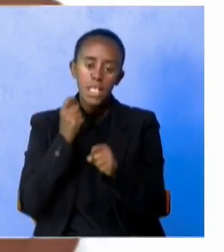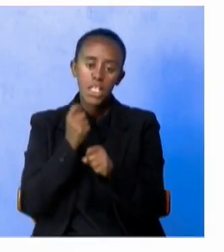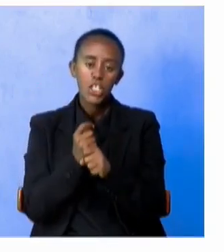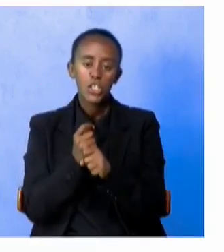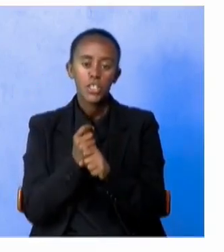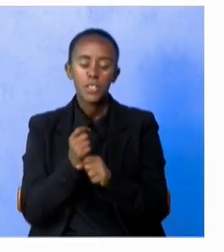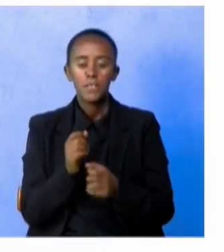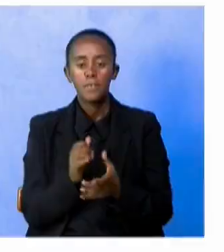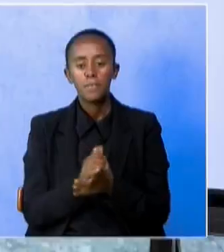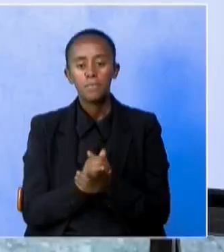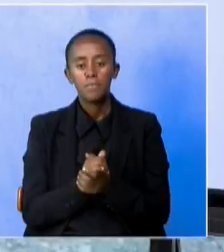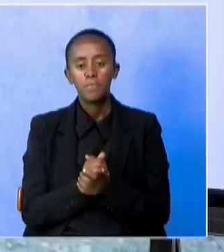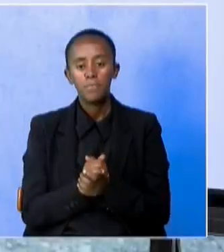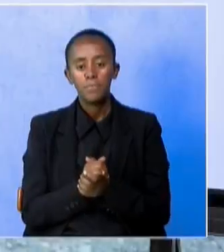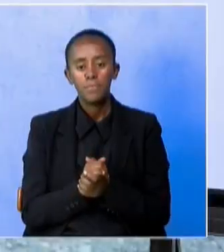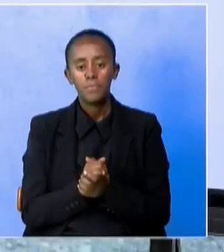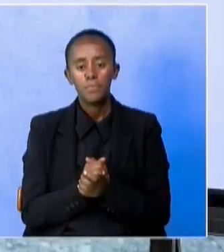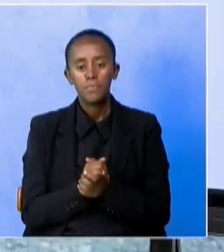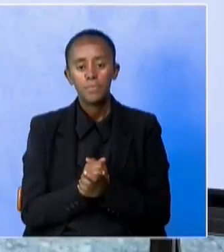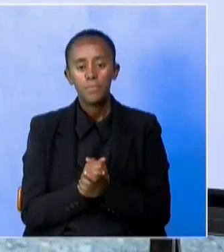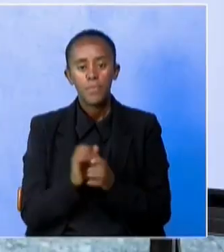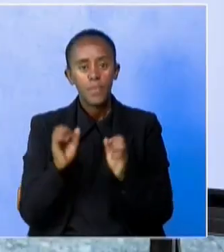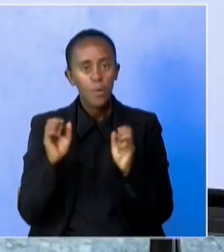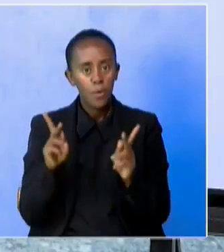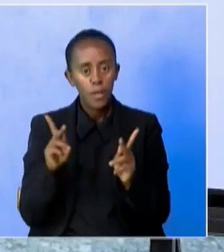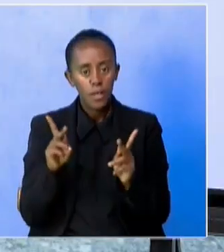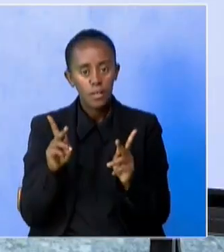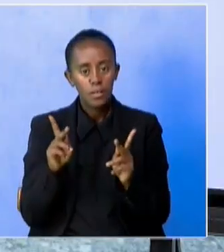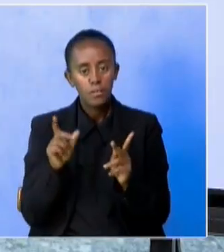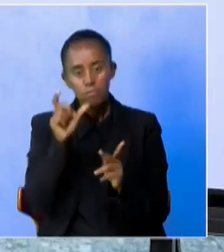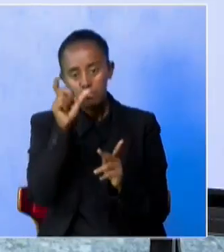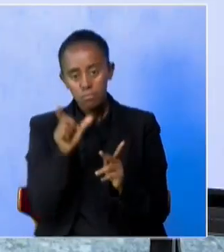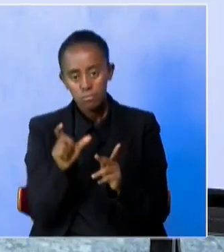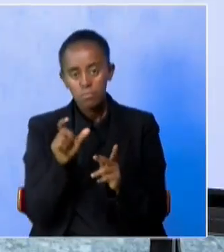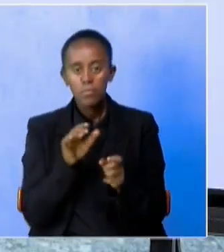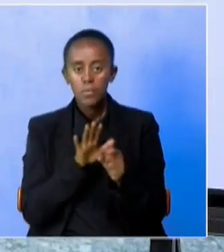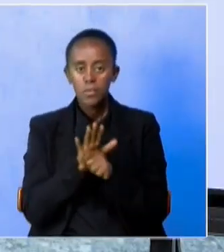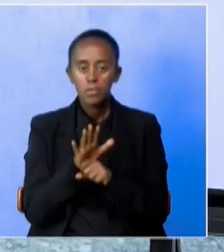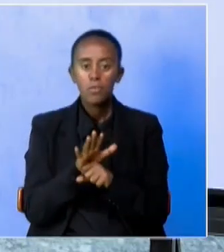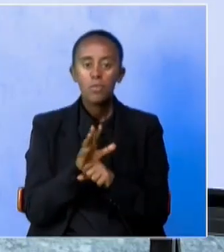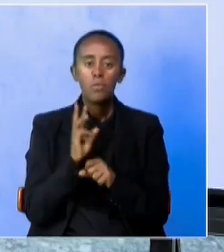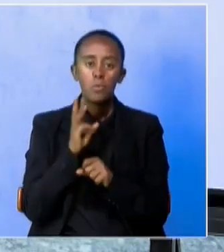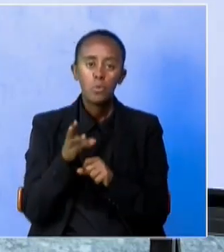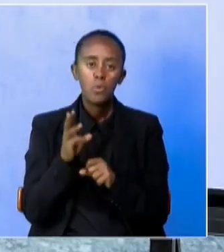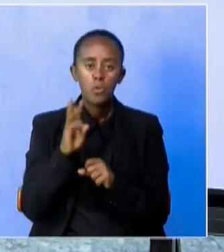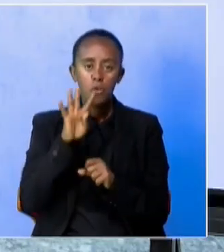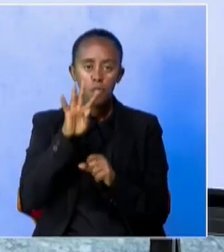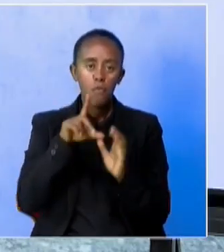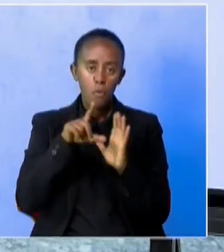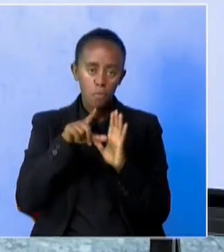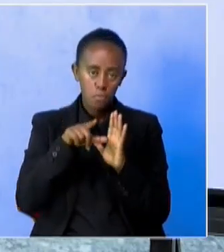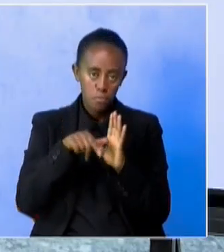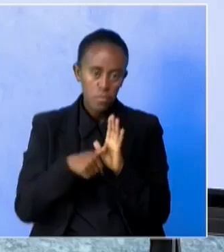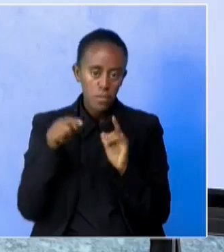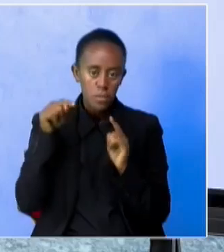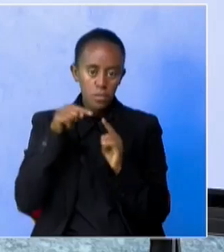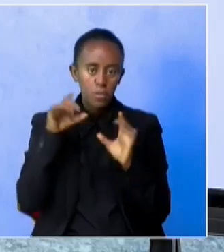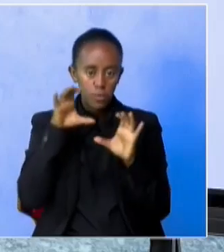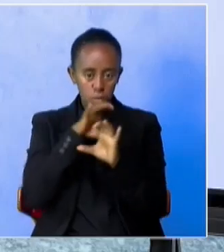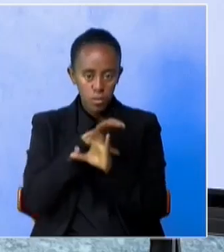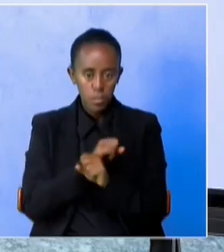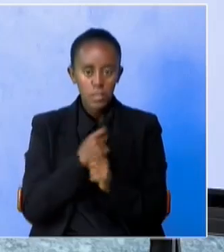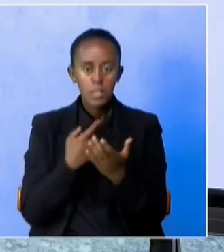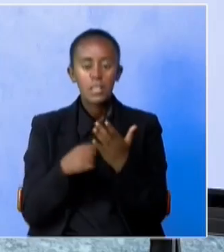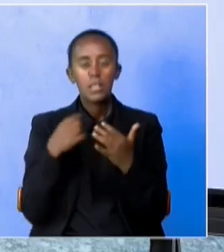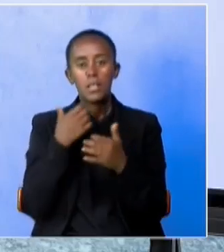Okay, I think this is enough. I will give you 4 minutes to complete this assignment, and then we will do it